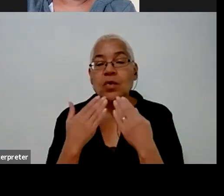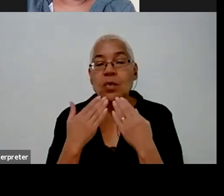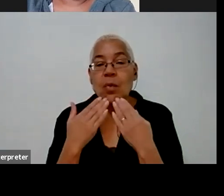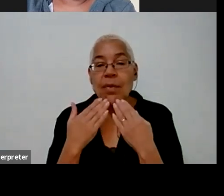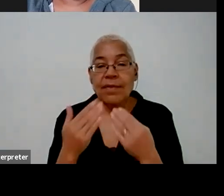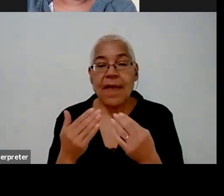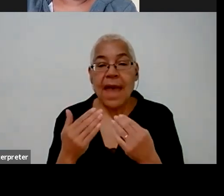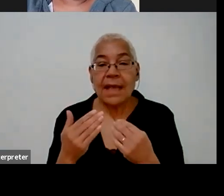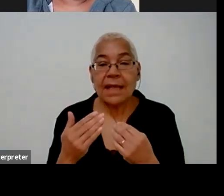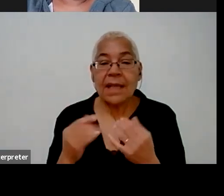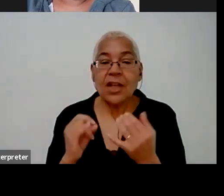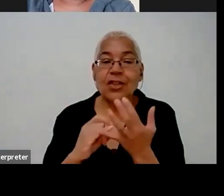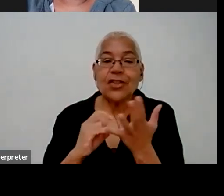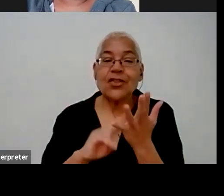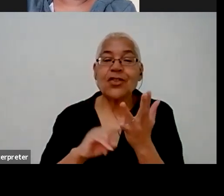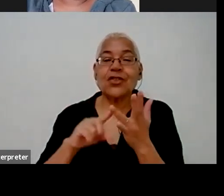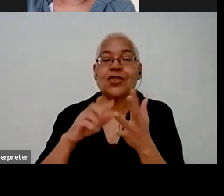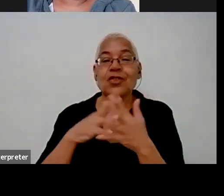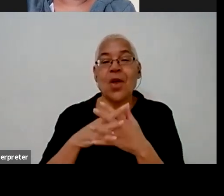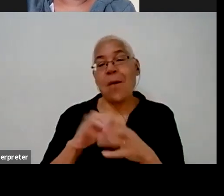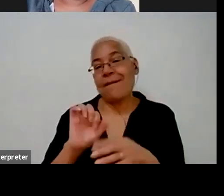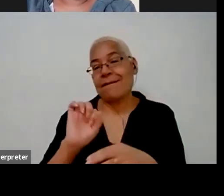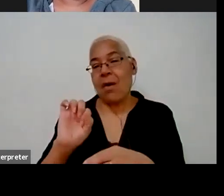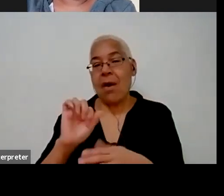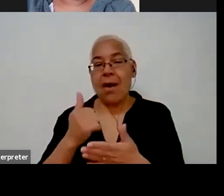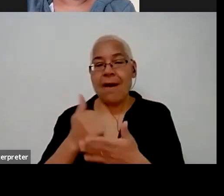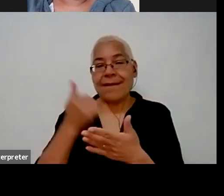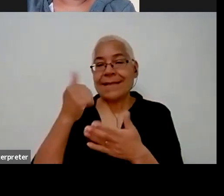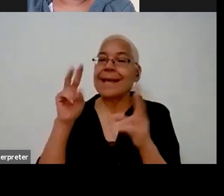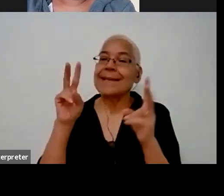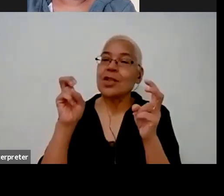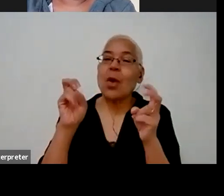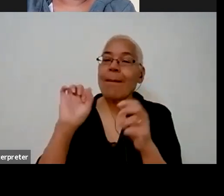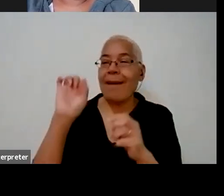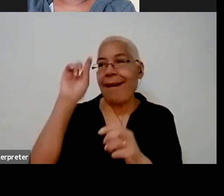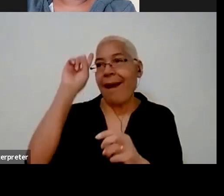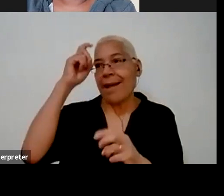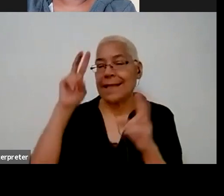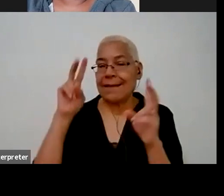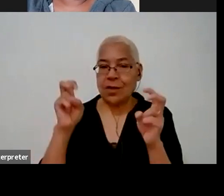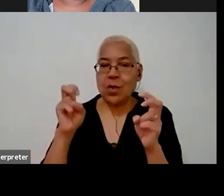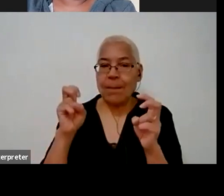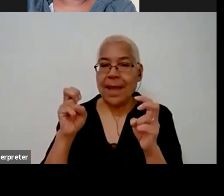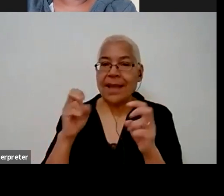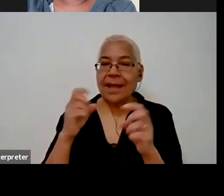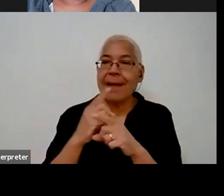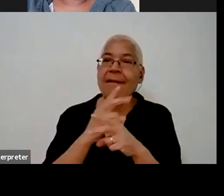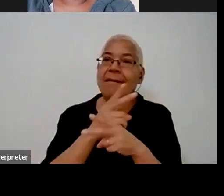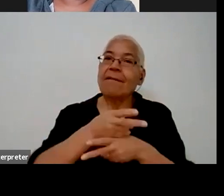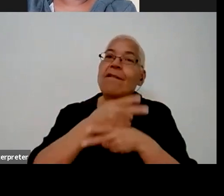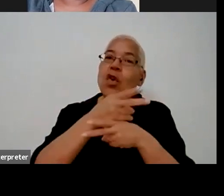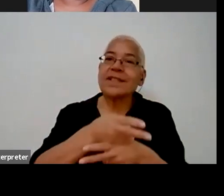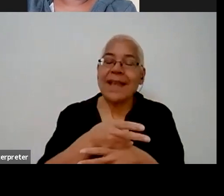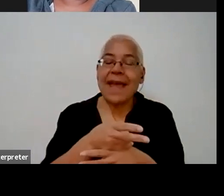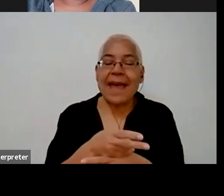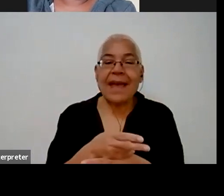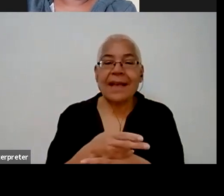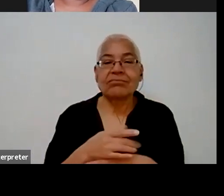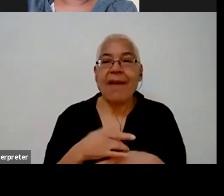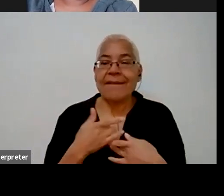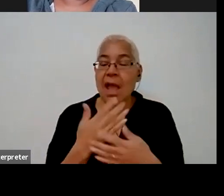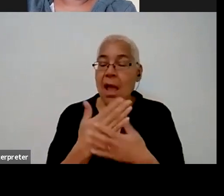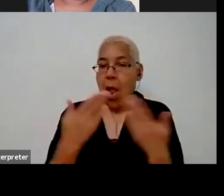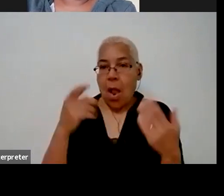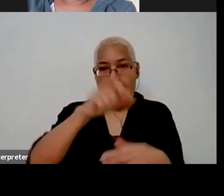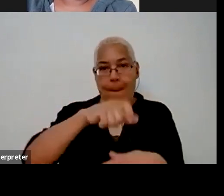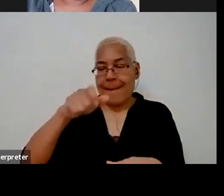coming up with that fantastic topic anyway. So honestly, about foster care, I think a lot of people here, they don't